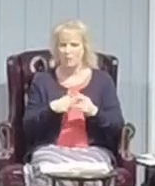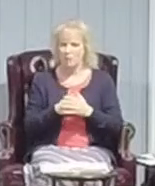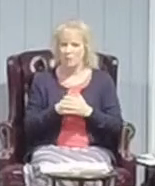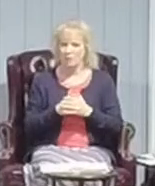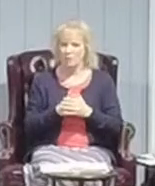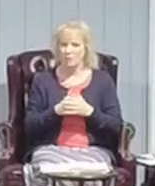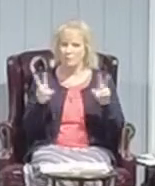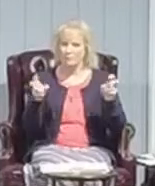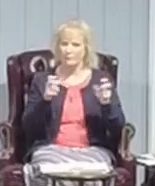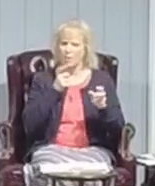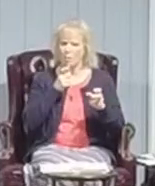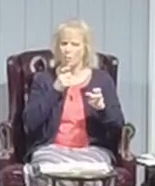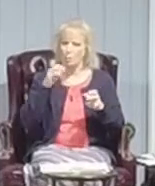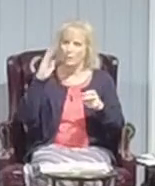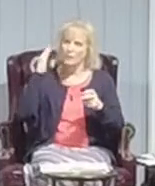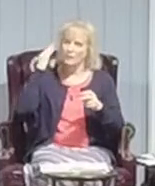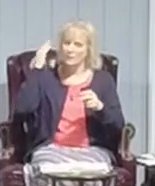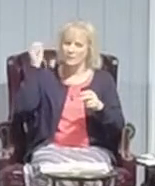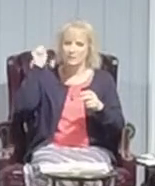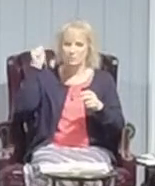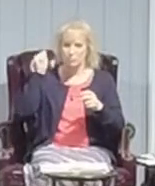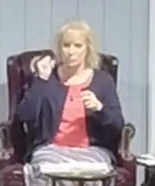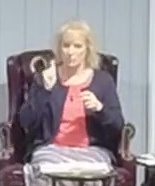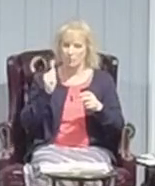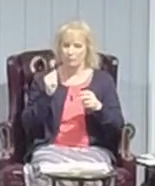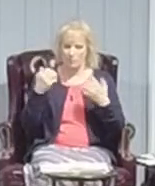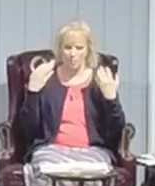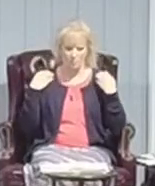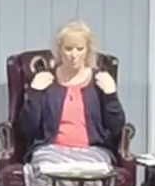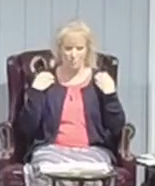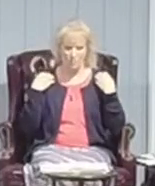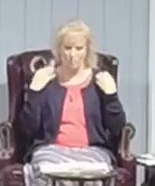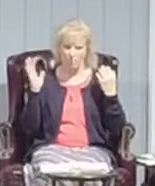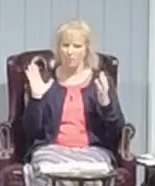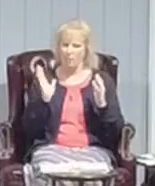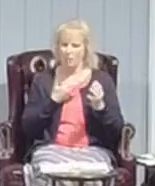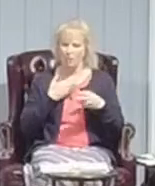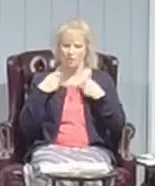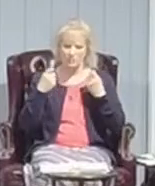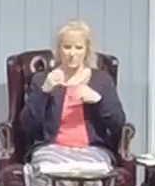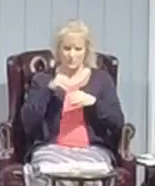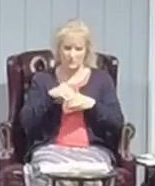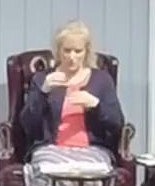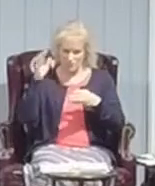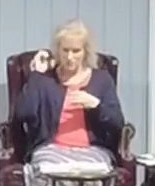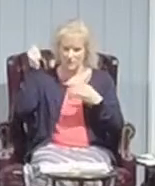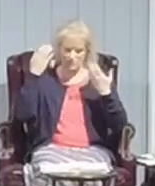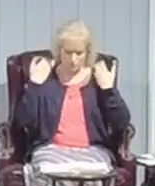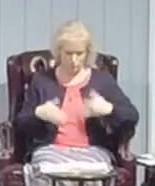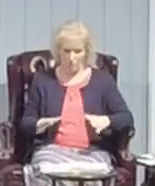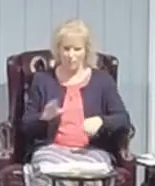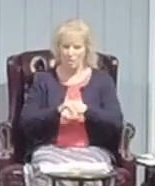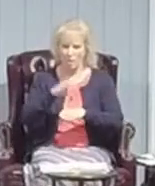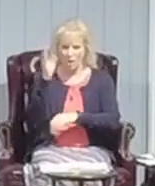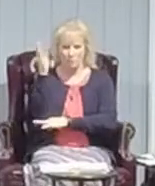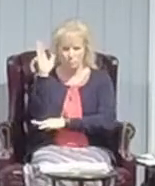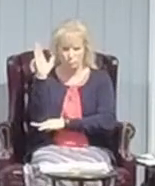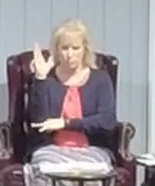his own self bare our sins in his own body on the tree, that we, being dead to